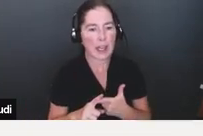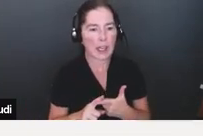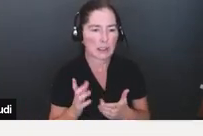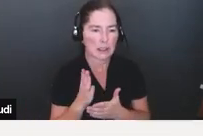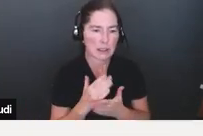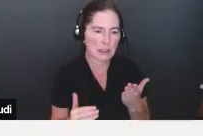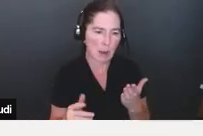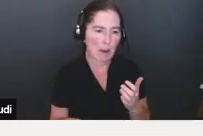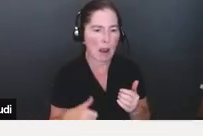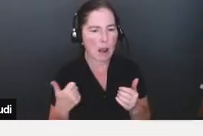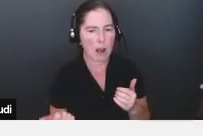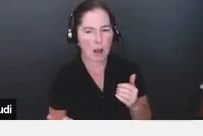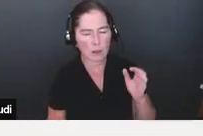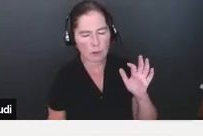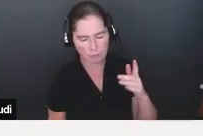some other